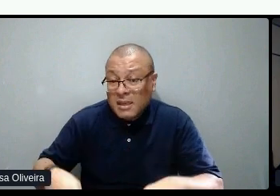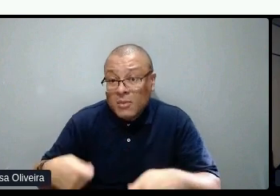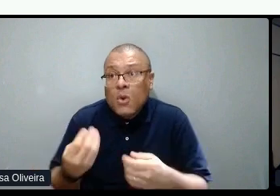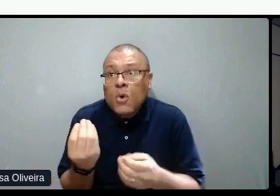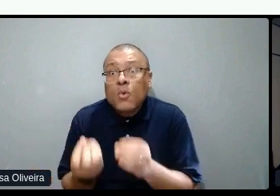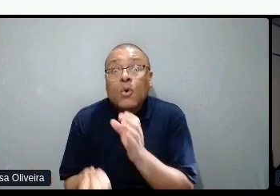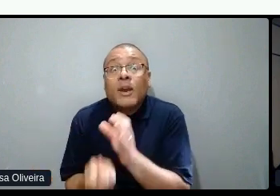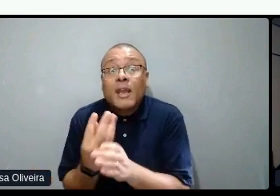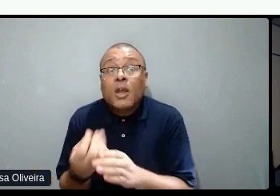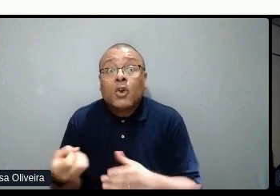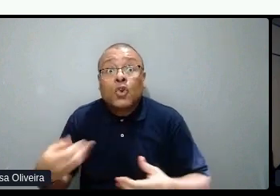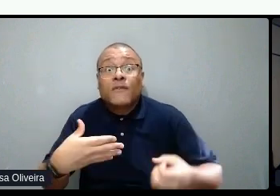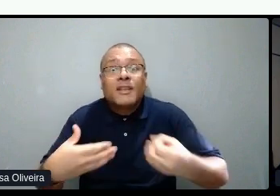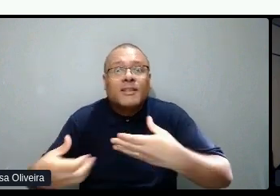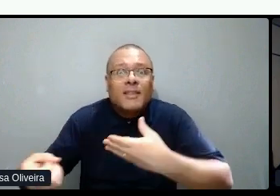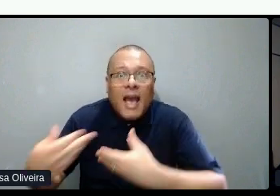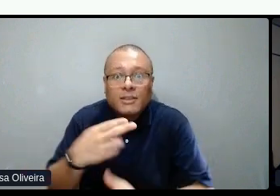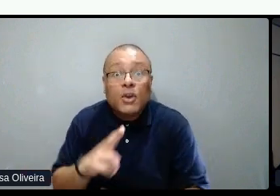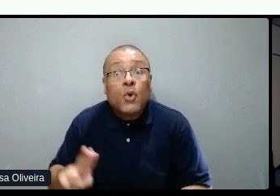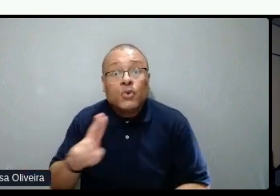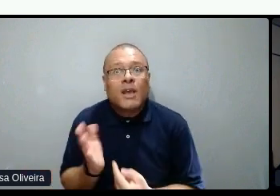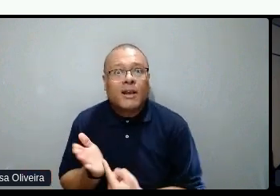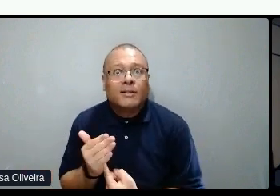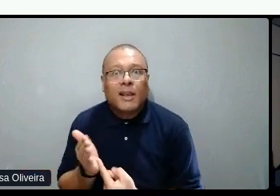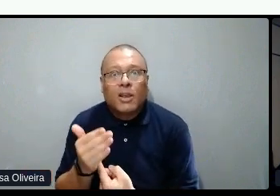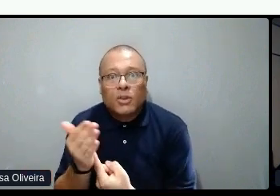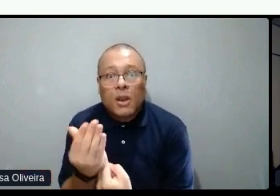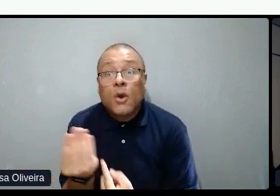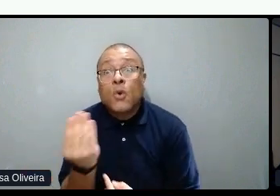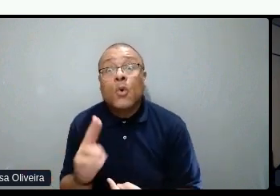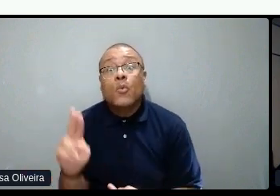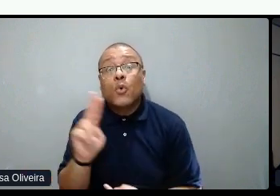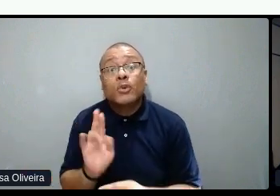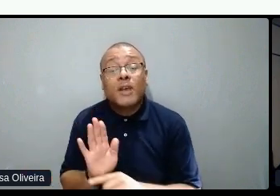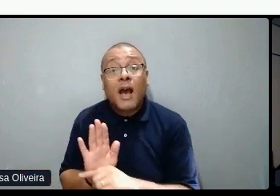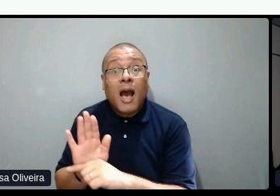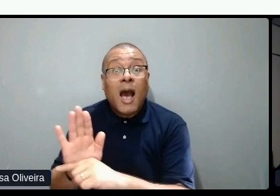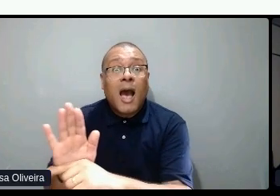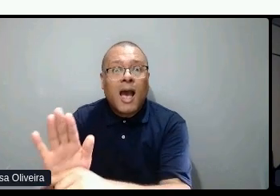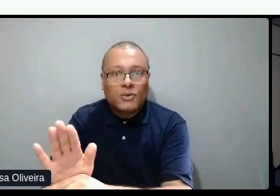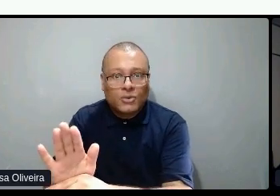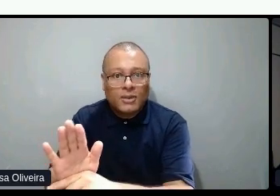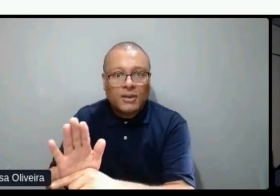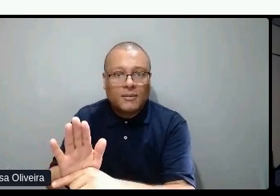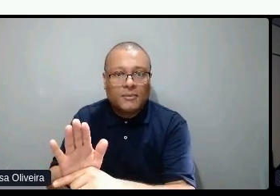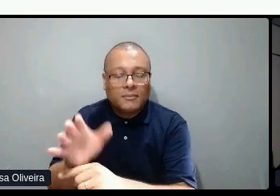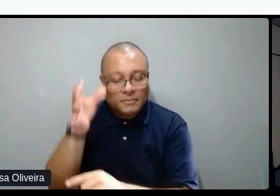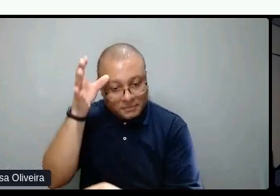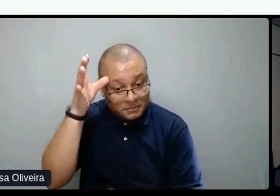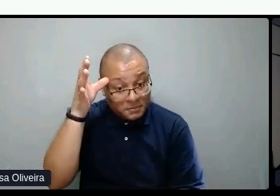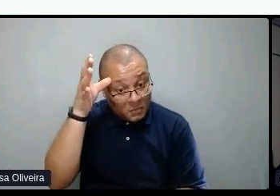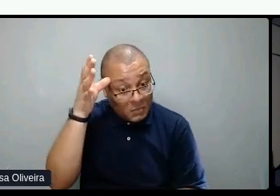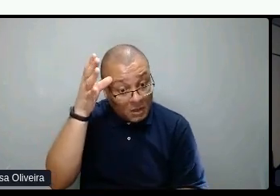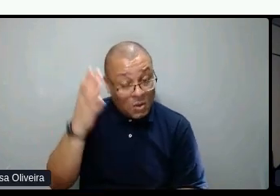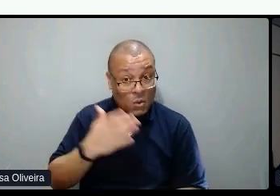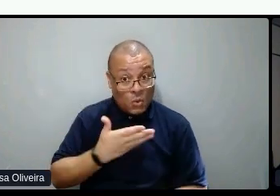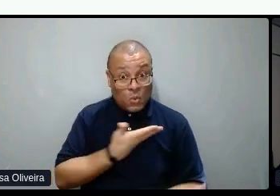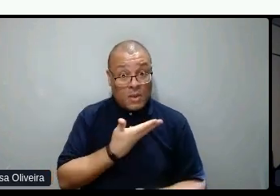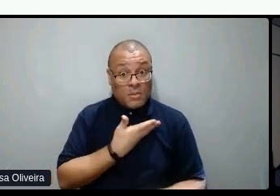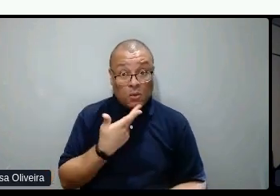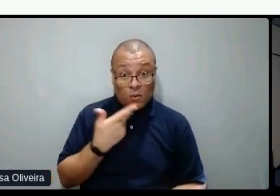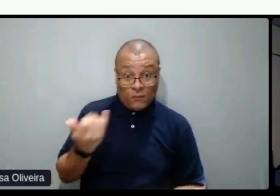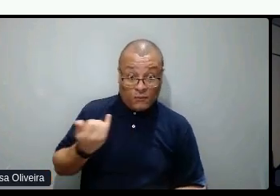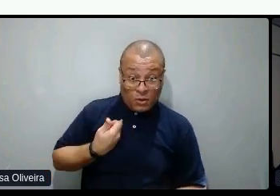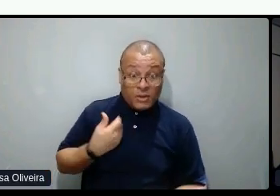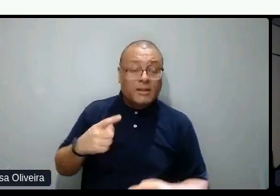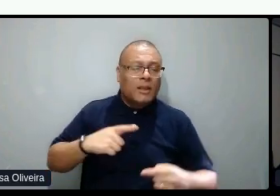we create a new thing? How can we use this new technology? How can we help the client with what they want? One of my friends used to say, there's two